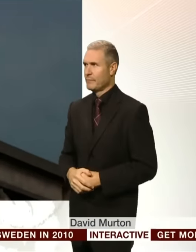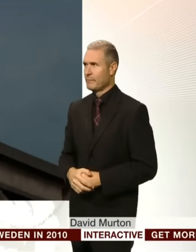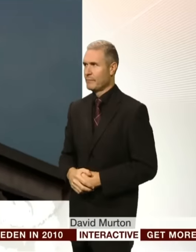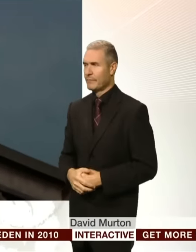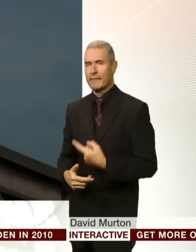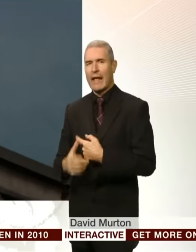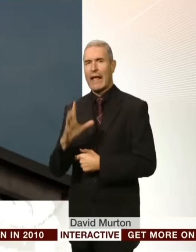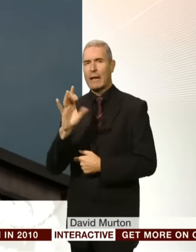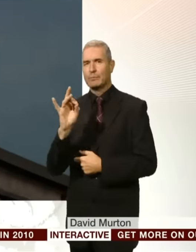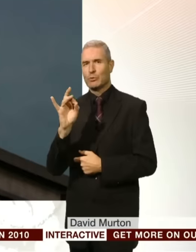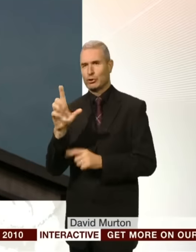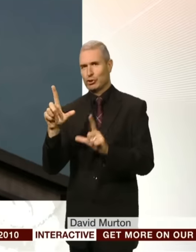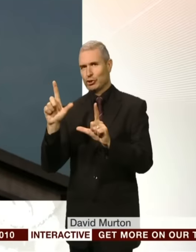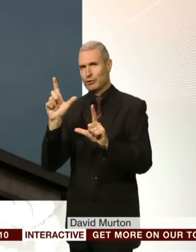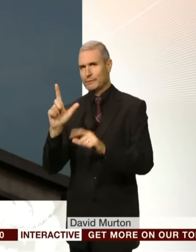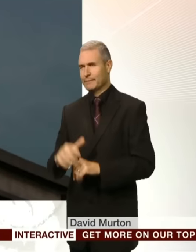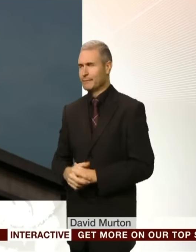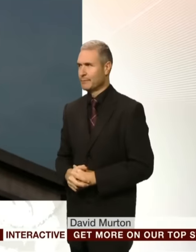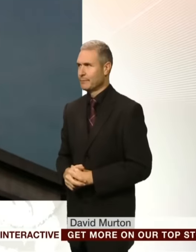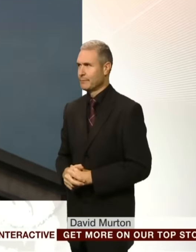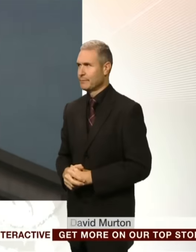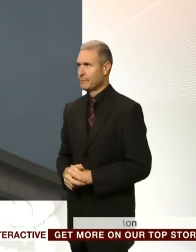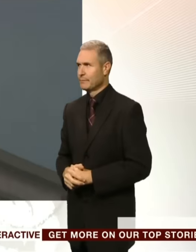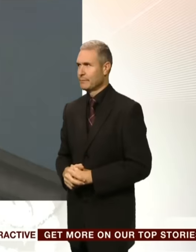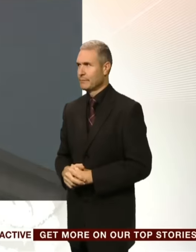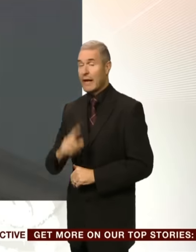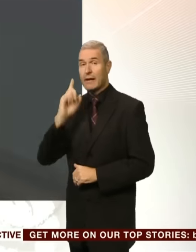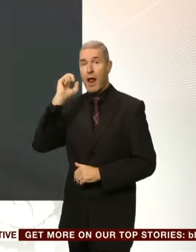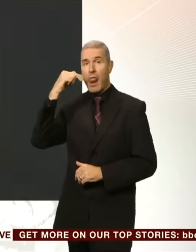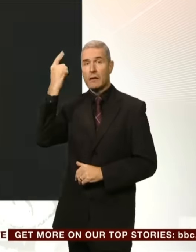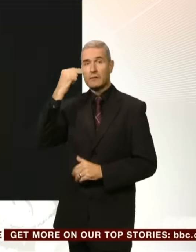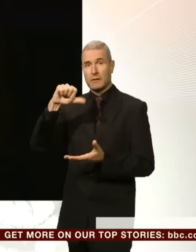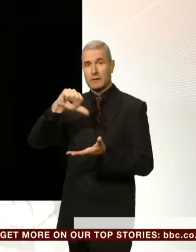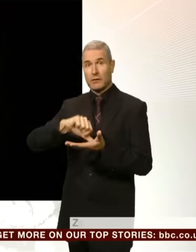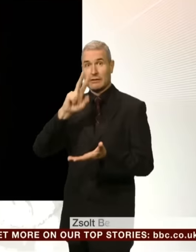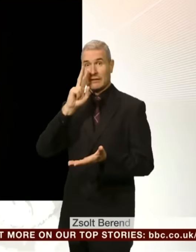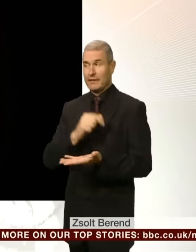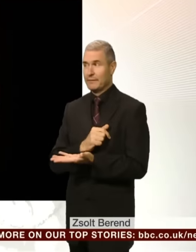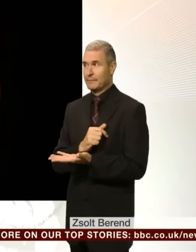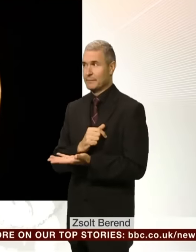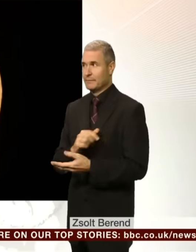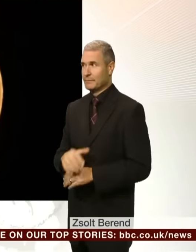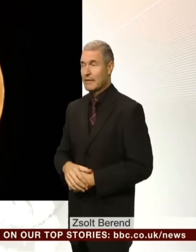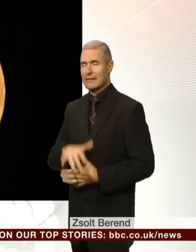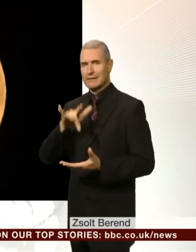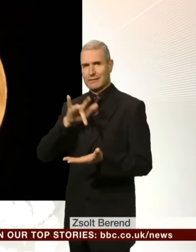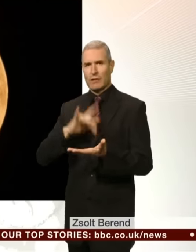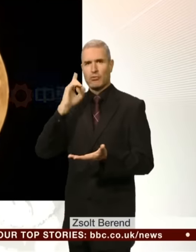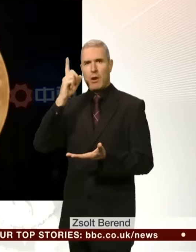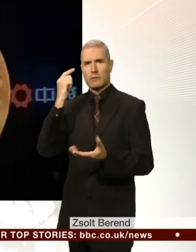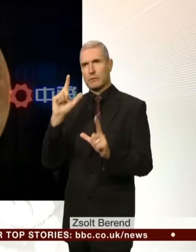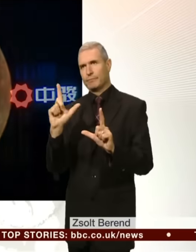from Ipswich. And clear skies over the capital gave Zold Berend this view of the moon in central London.